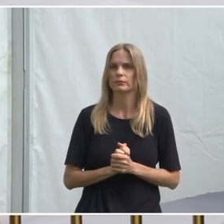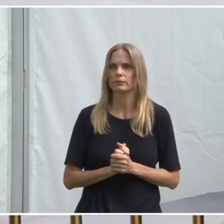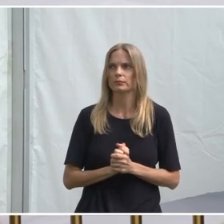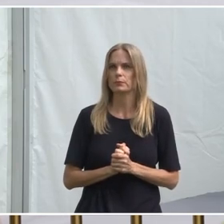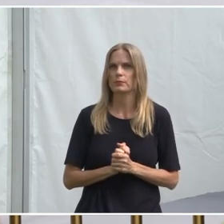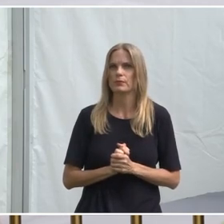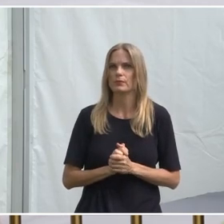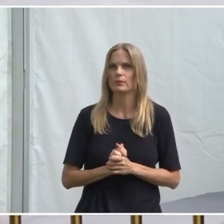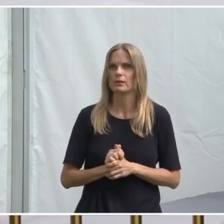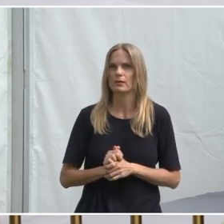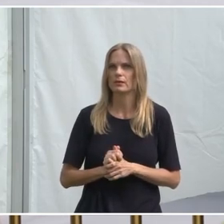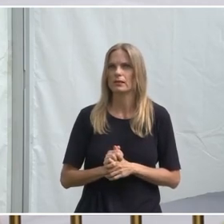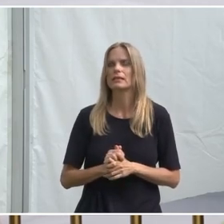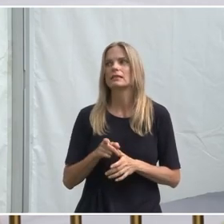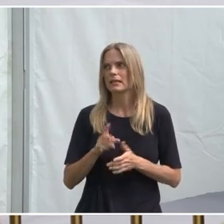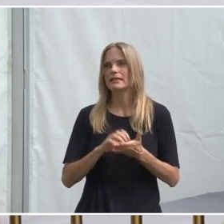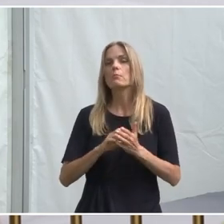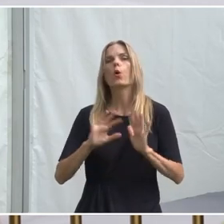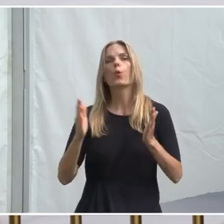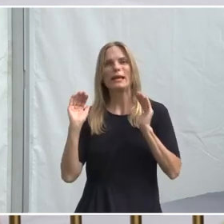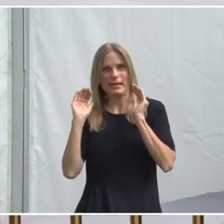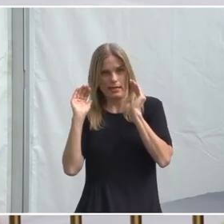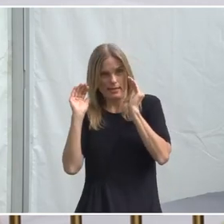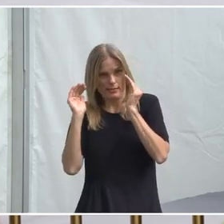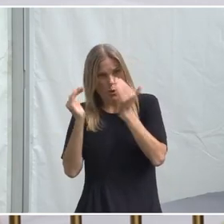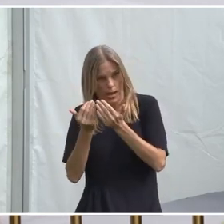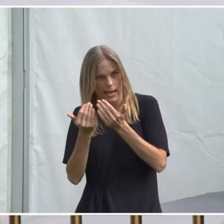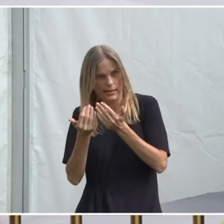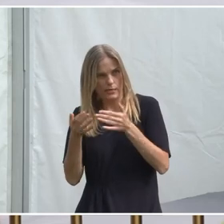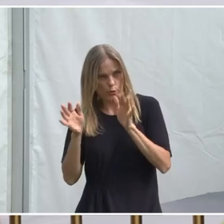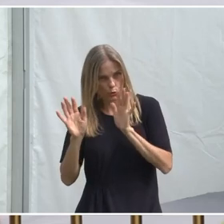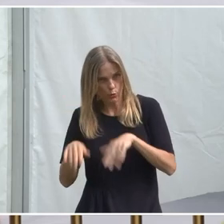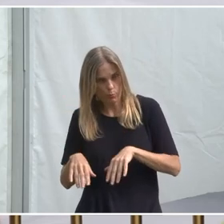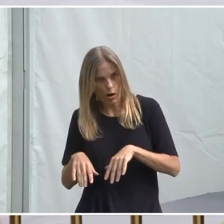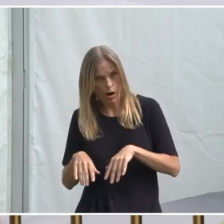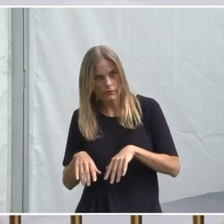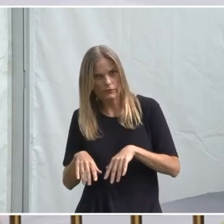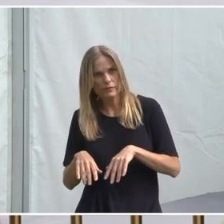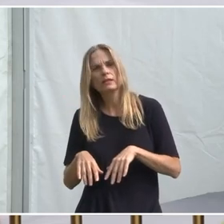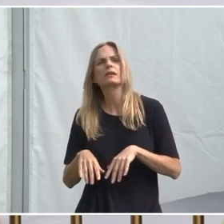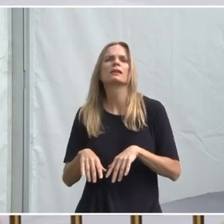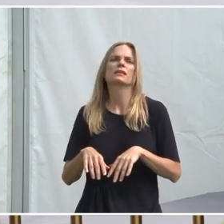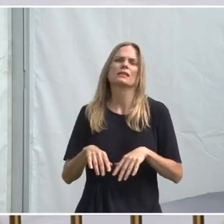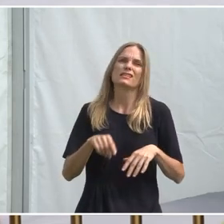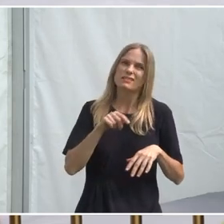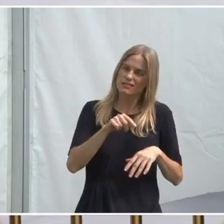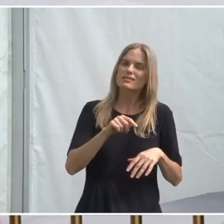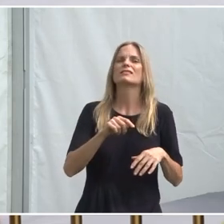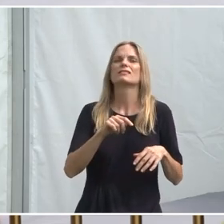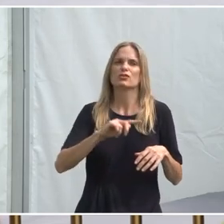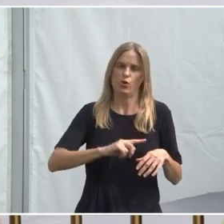Yeah, so if you're isolated, you can be more isolated by using screens.